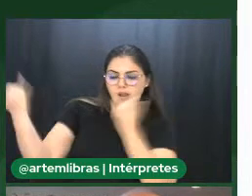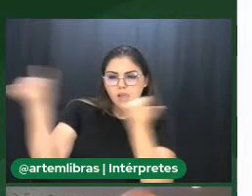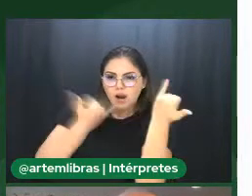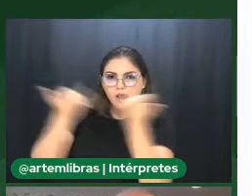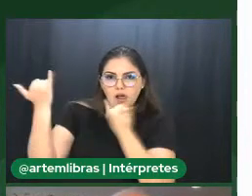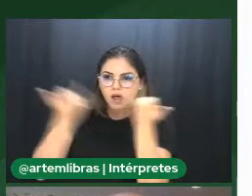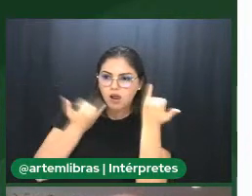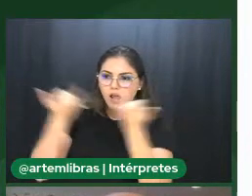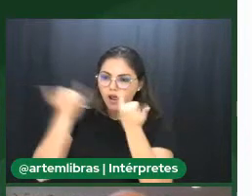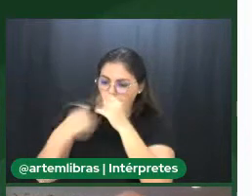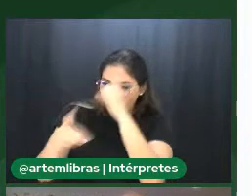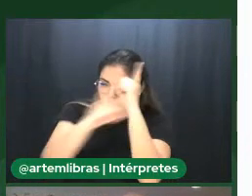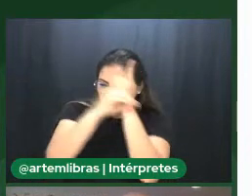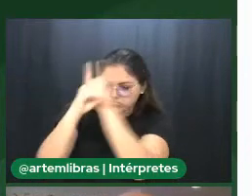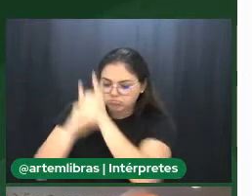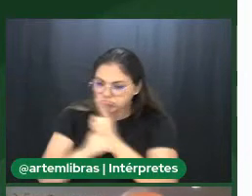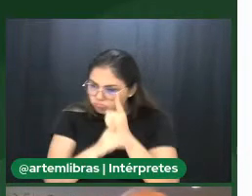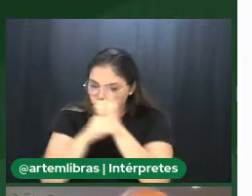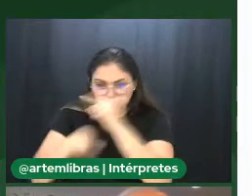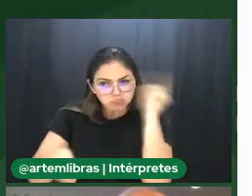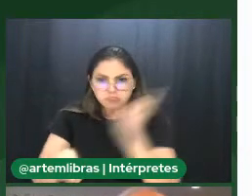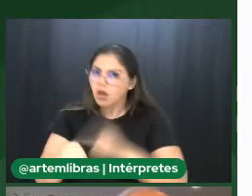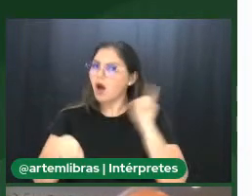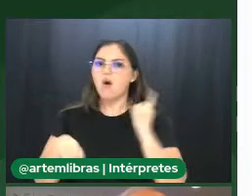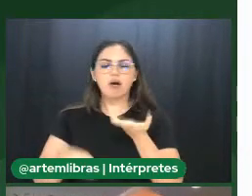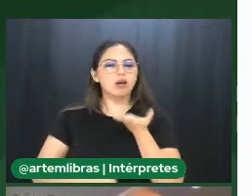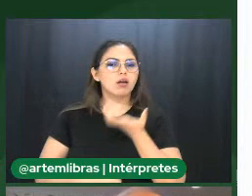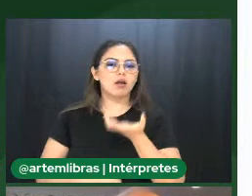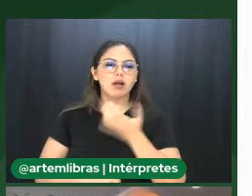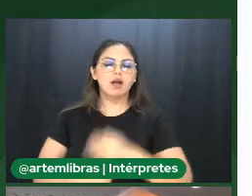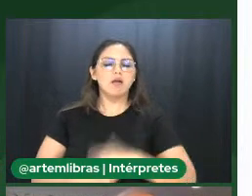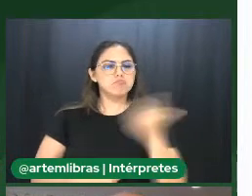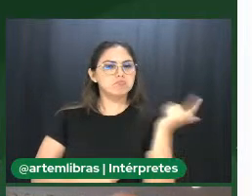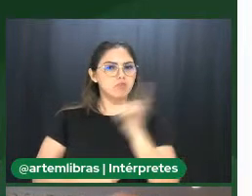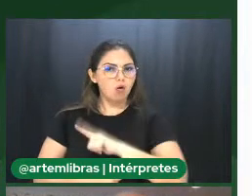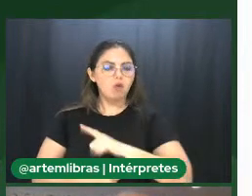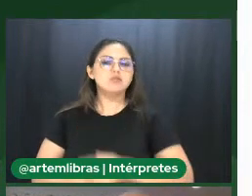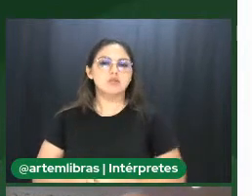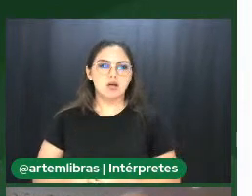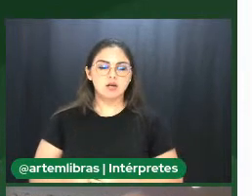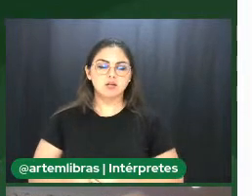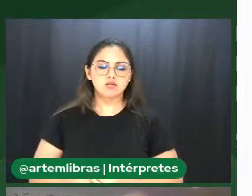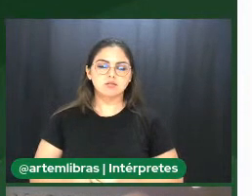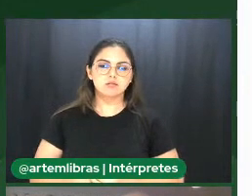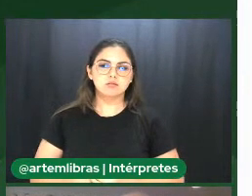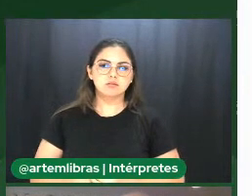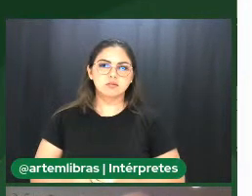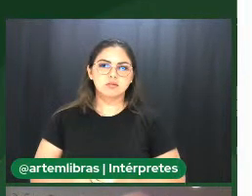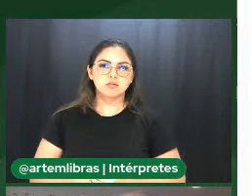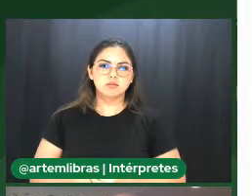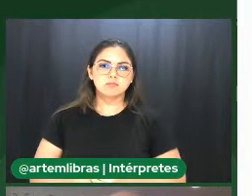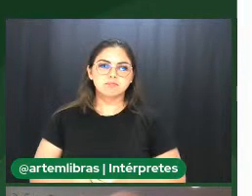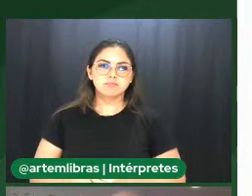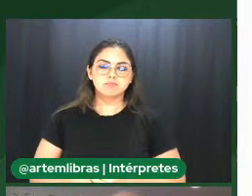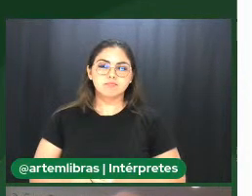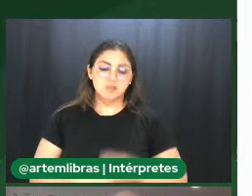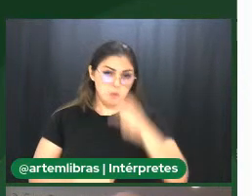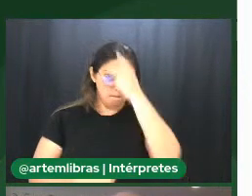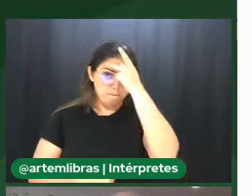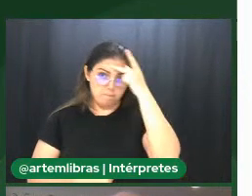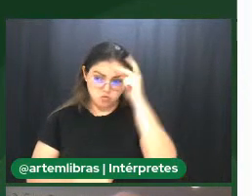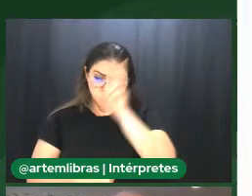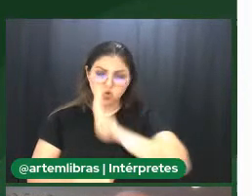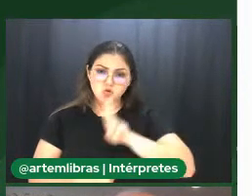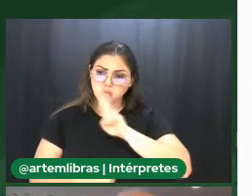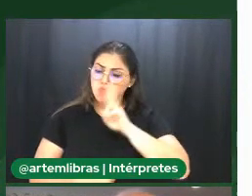people spend more than $20,000 a year to have this on their desk. That's the